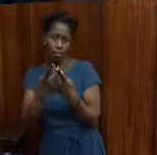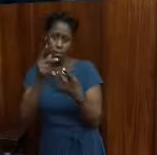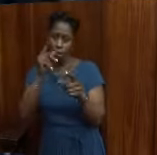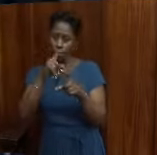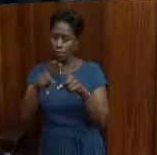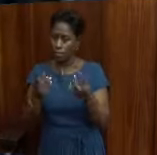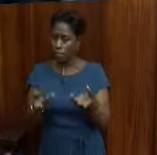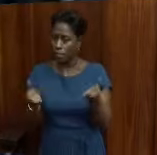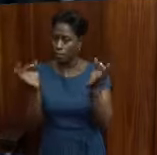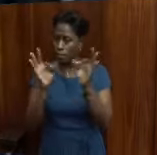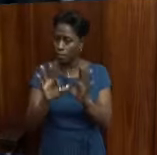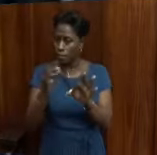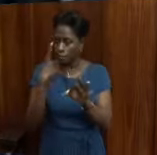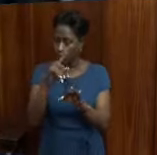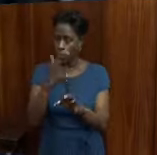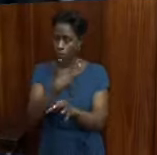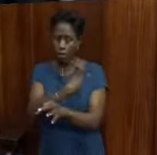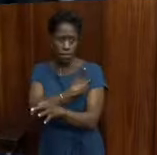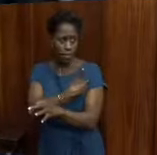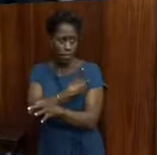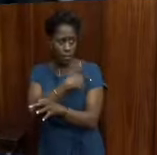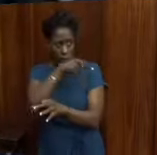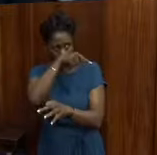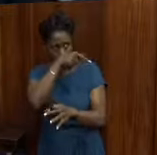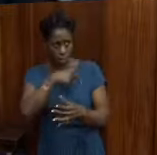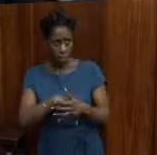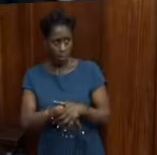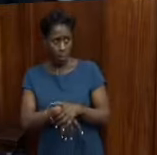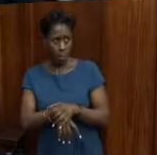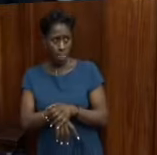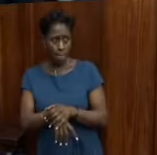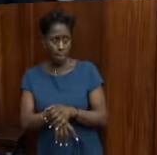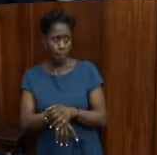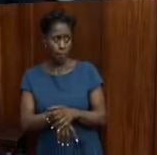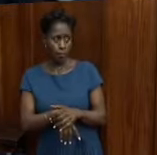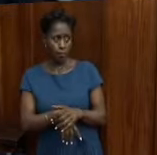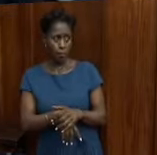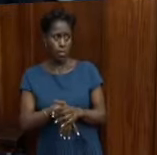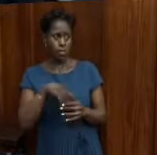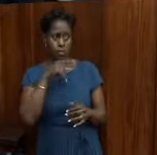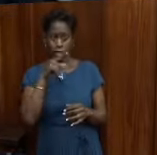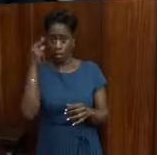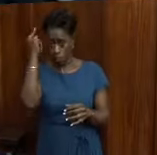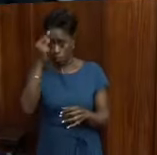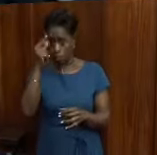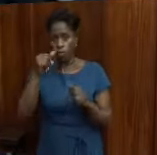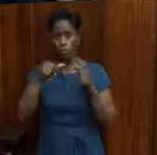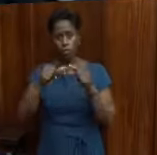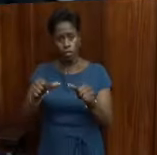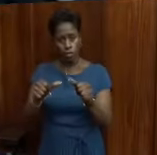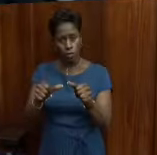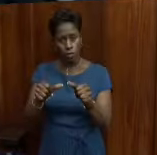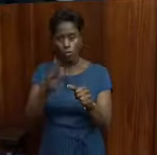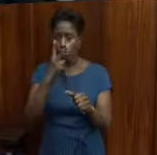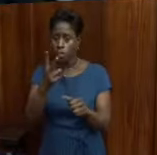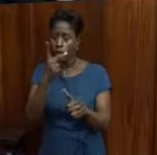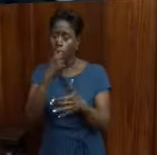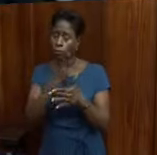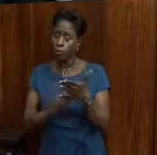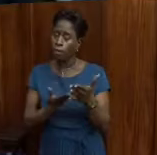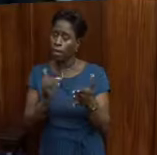uptake. Mr. Speaker, in this financial year, we are continuing to respond to the effects of the pandemic, for which an amount